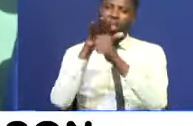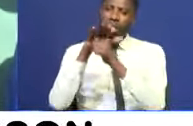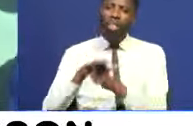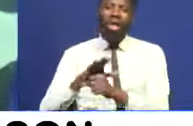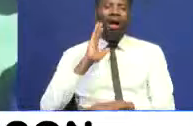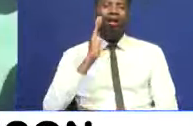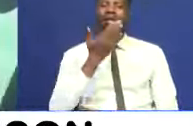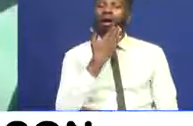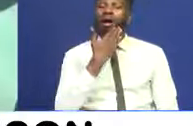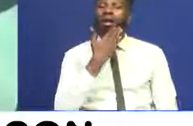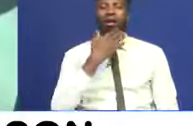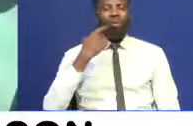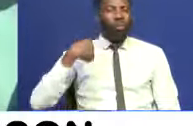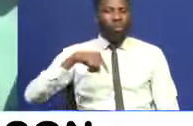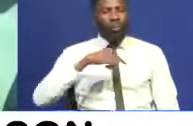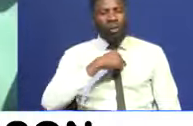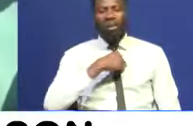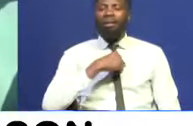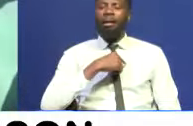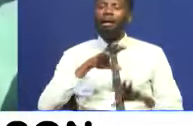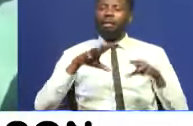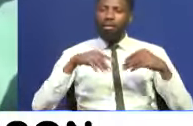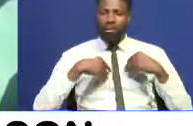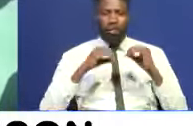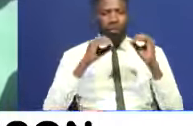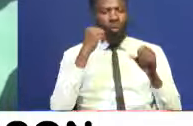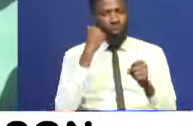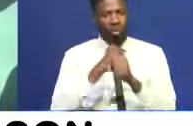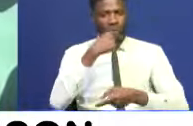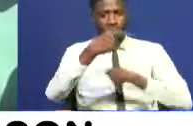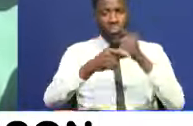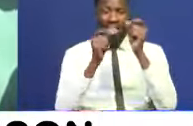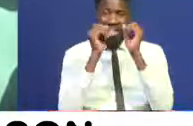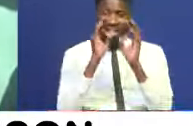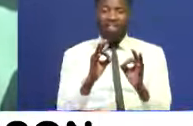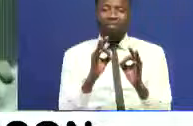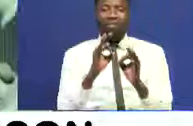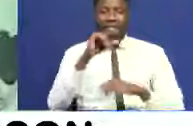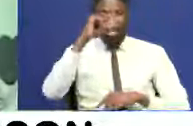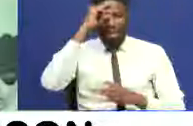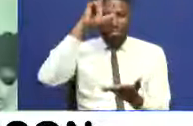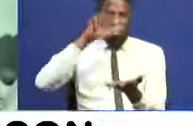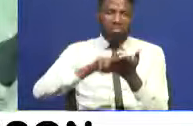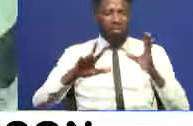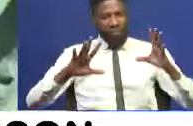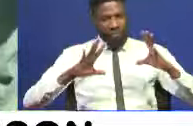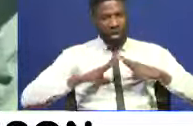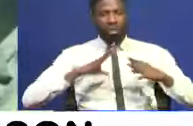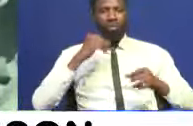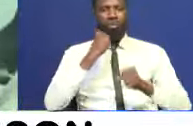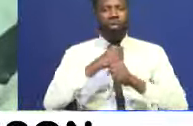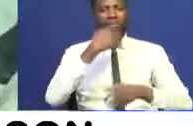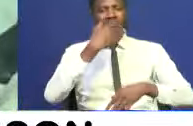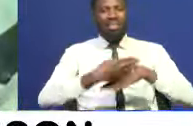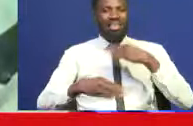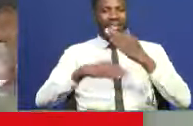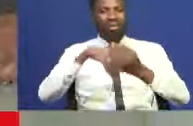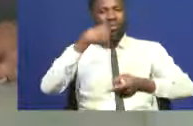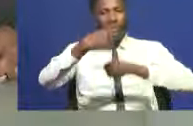ya racism tunaikemea na kazi iendelee. As long as approval ziko, wacha kazi iendelee. Lazima tupate kazi.